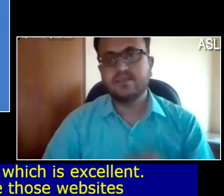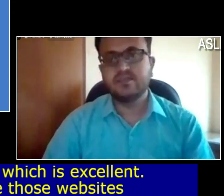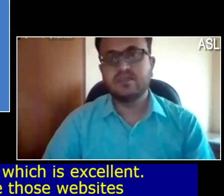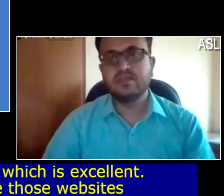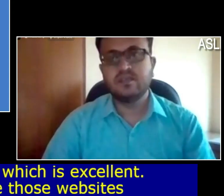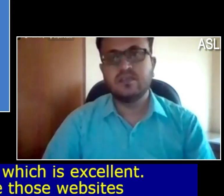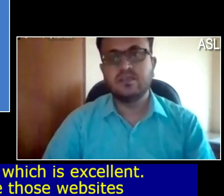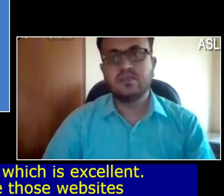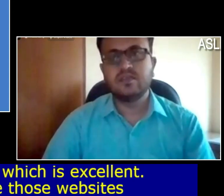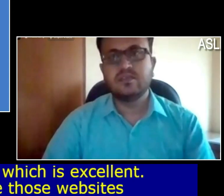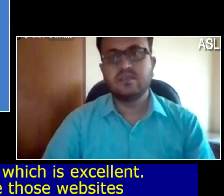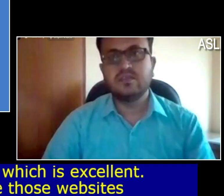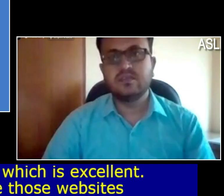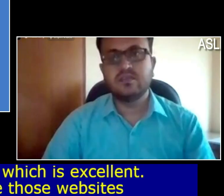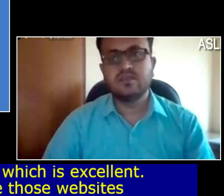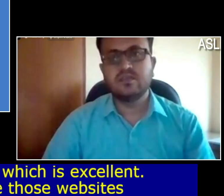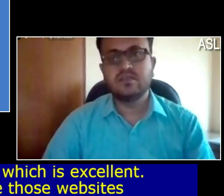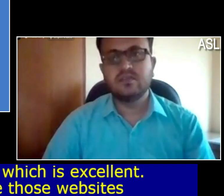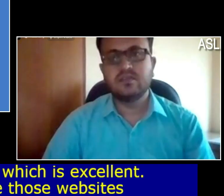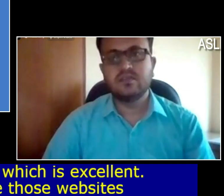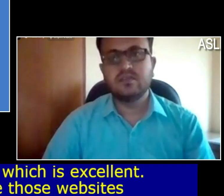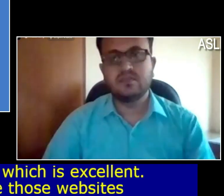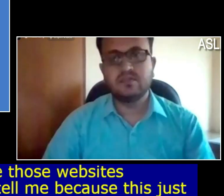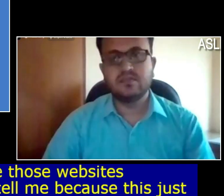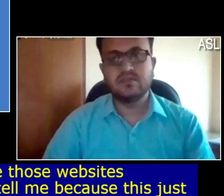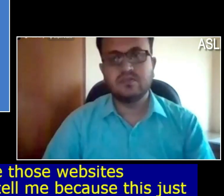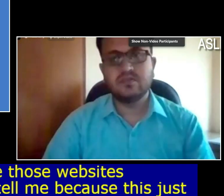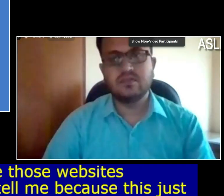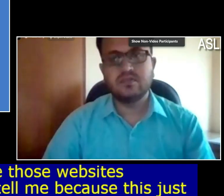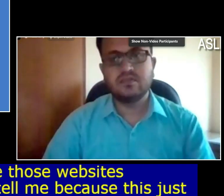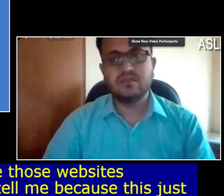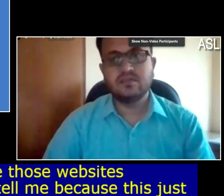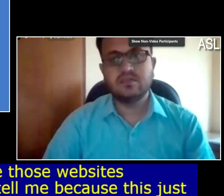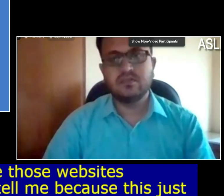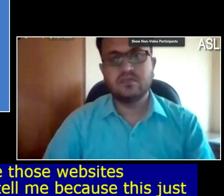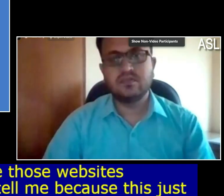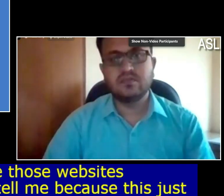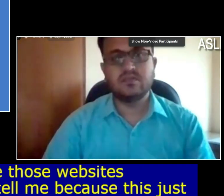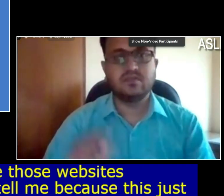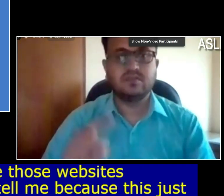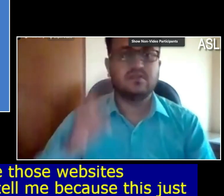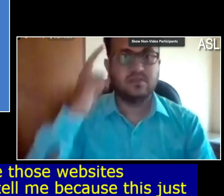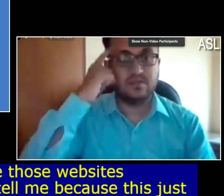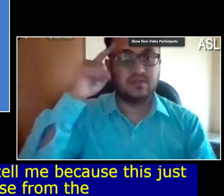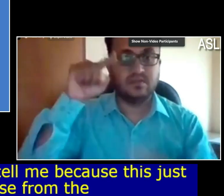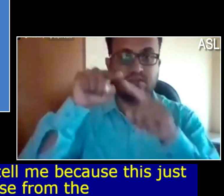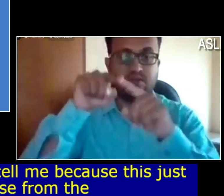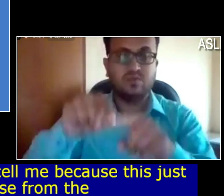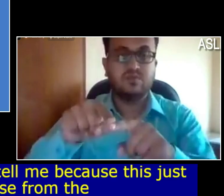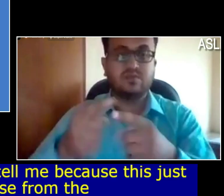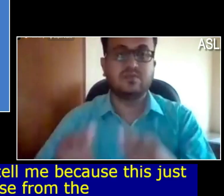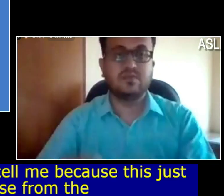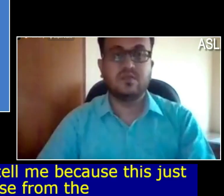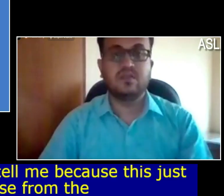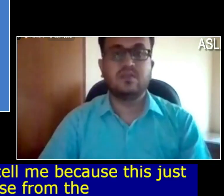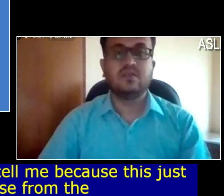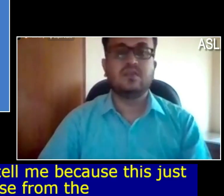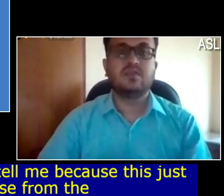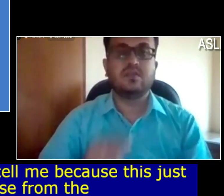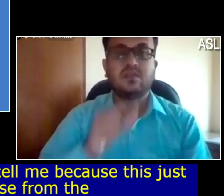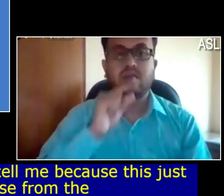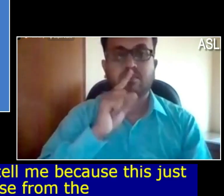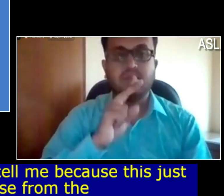mind that there is a response from the government, but is that response inclusive in a say that information which is critical, especially